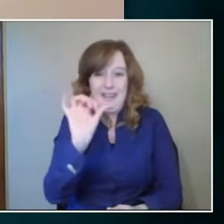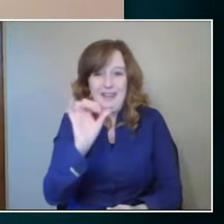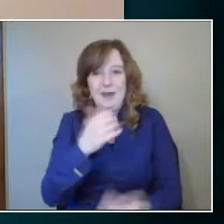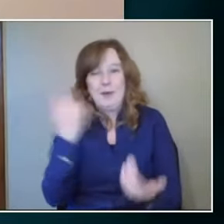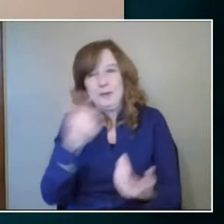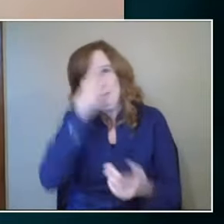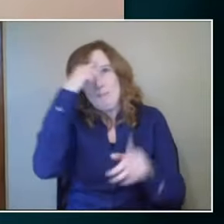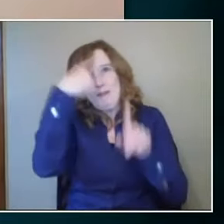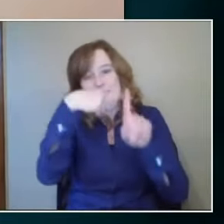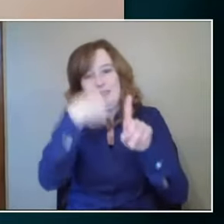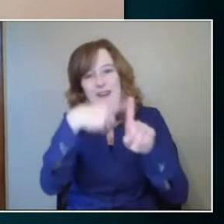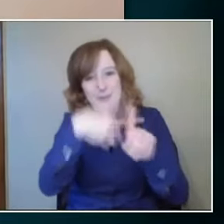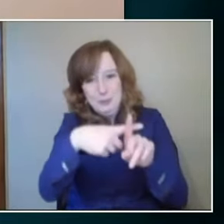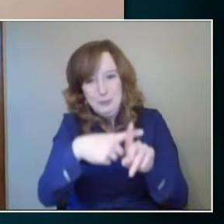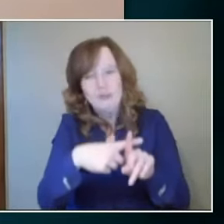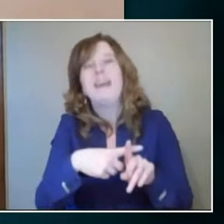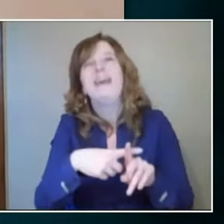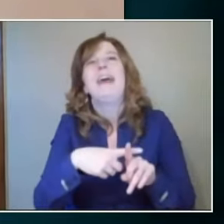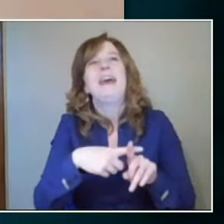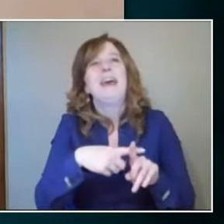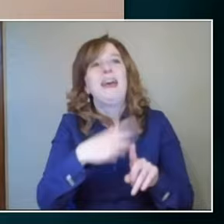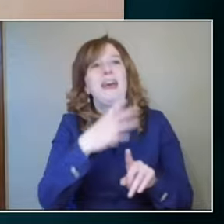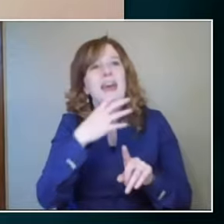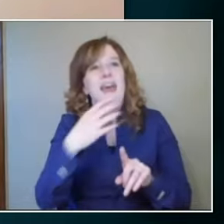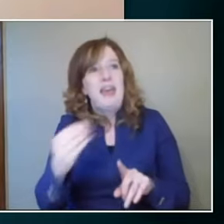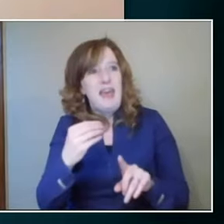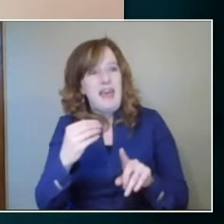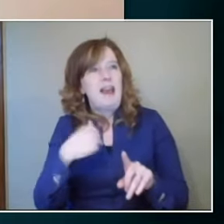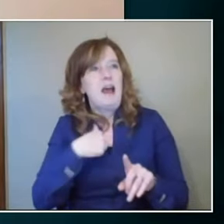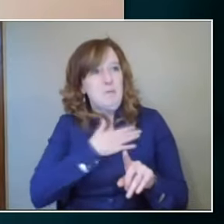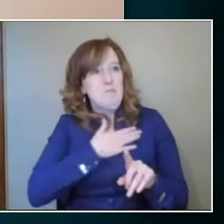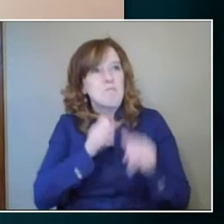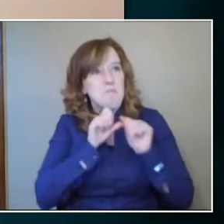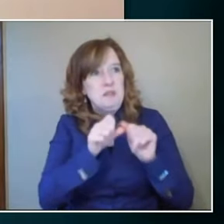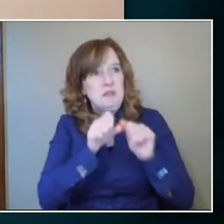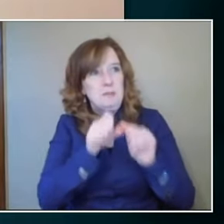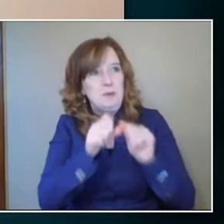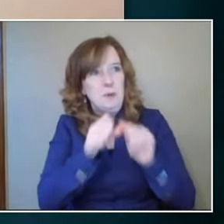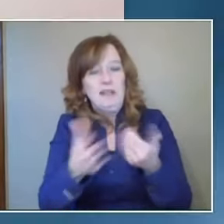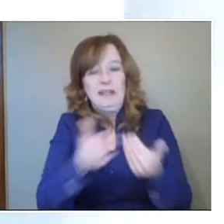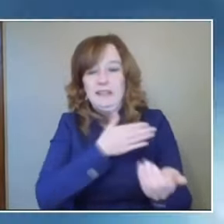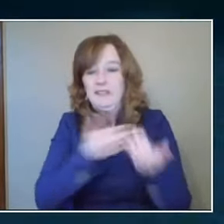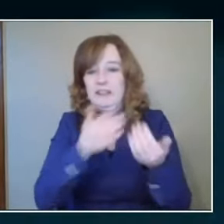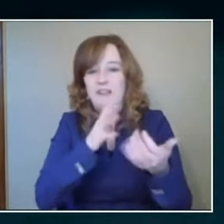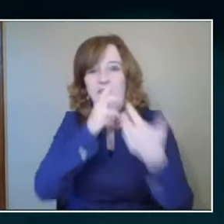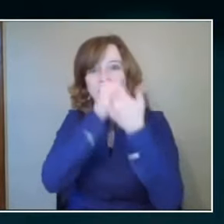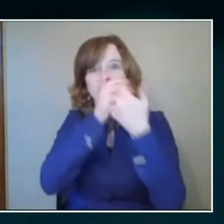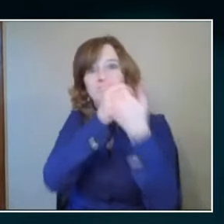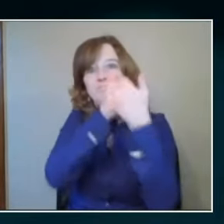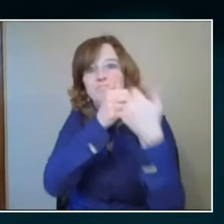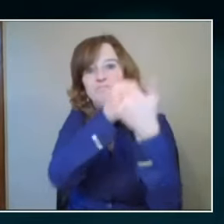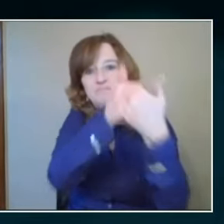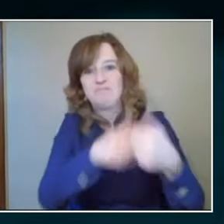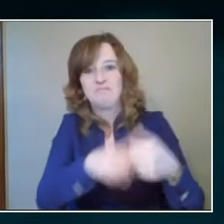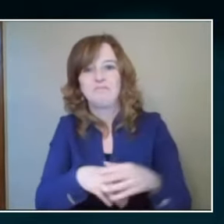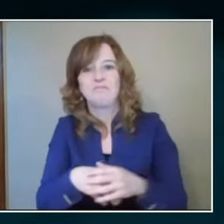attitude and keep on going even when I had challenges. So thank you.